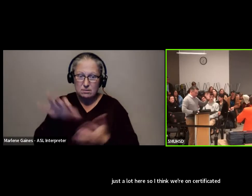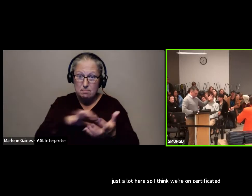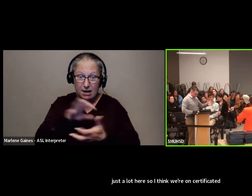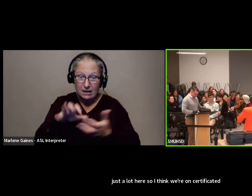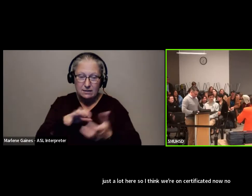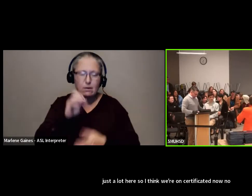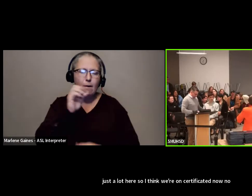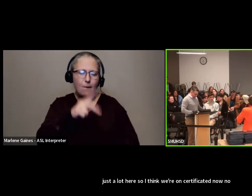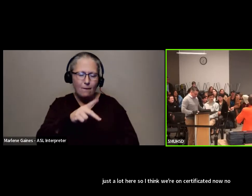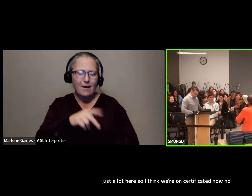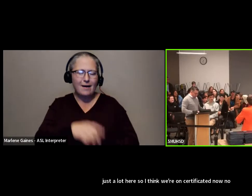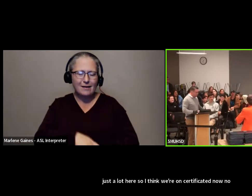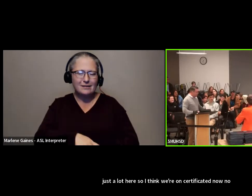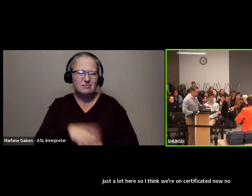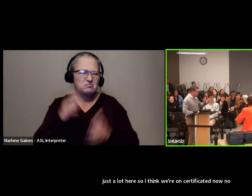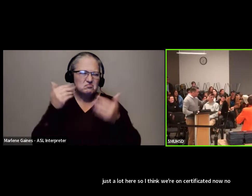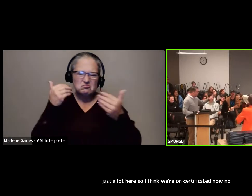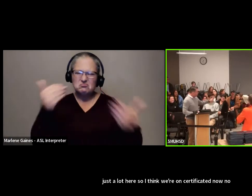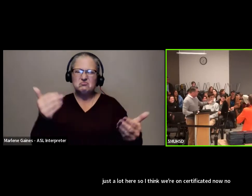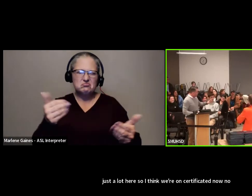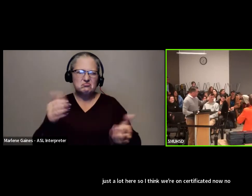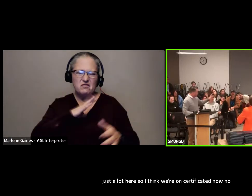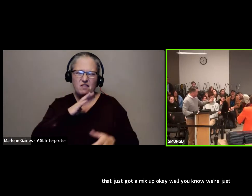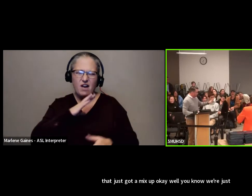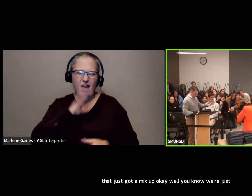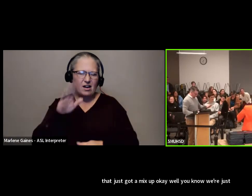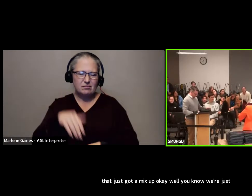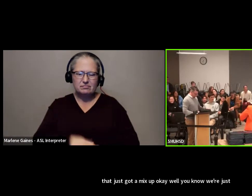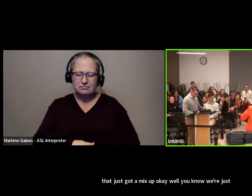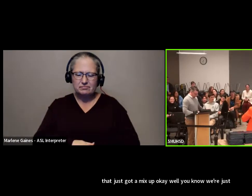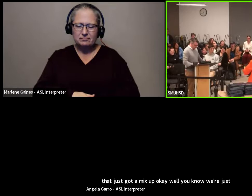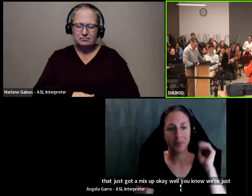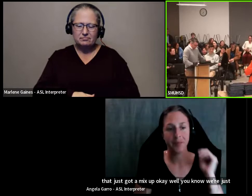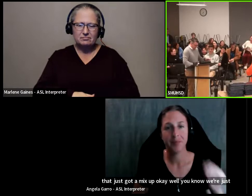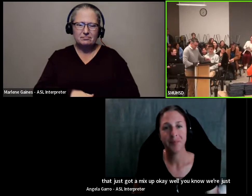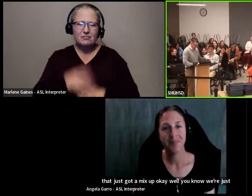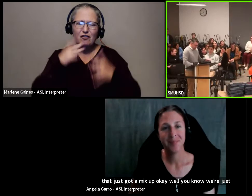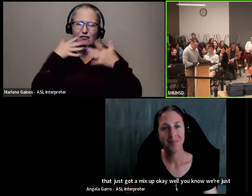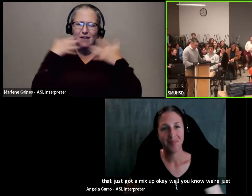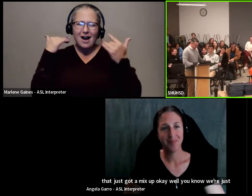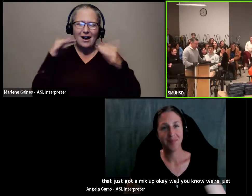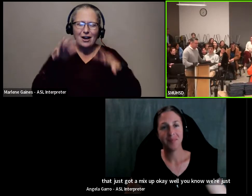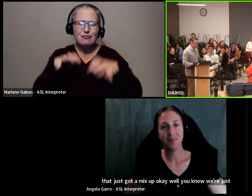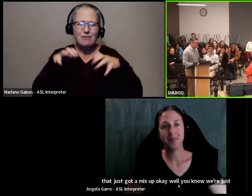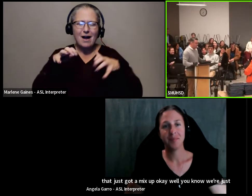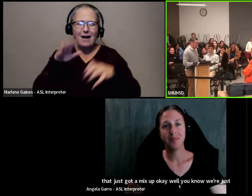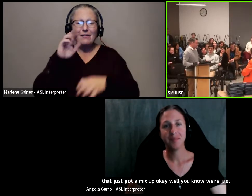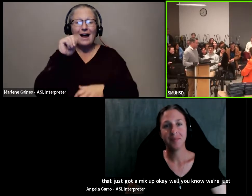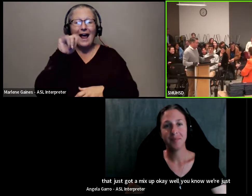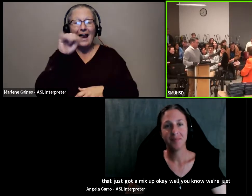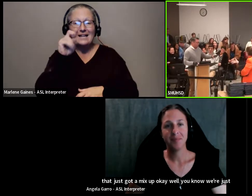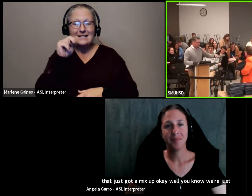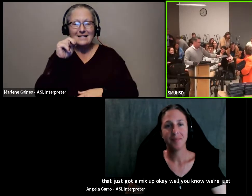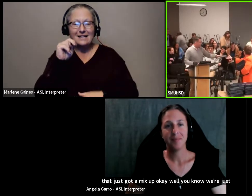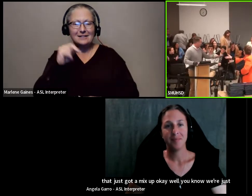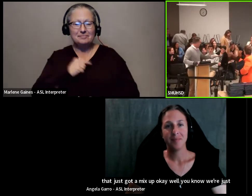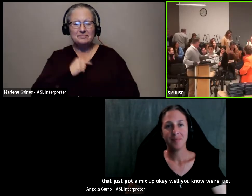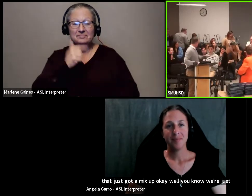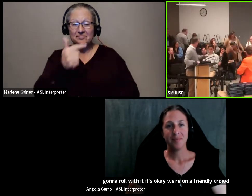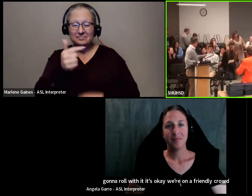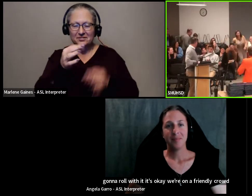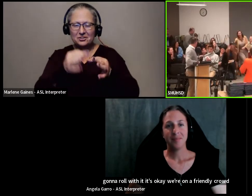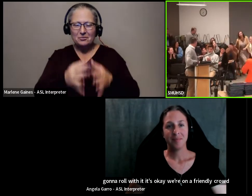Okay. Well, you know, we're just going to roll with it. It's okay. We're in a friendly crowd here. Allison Ross. Woo! Yeah.